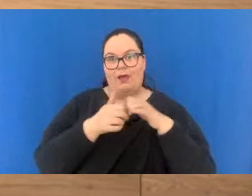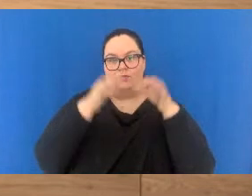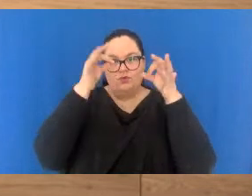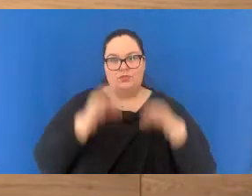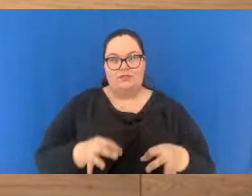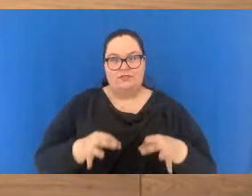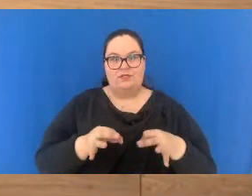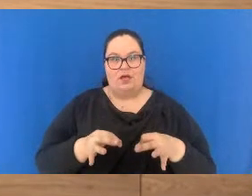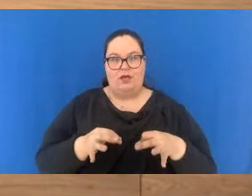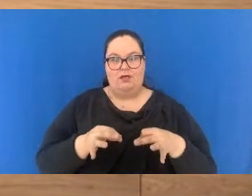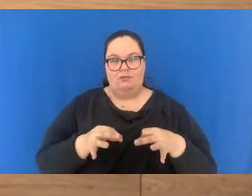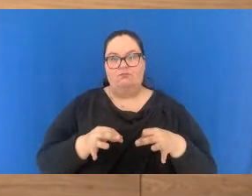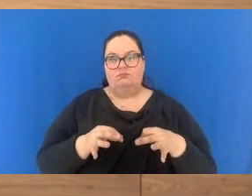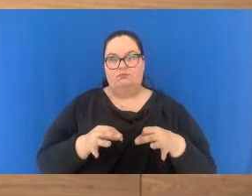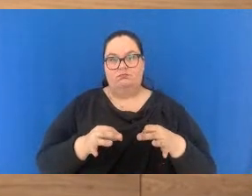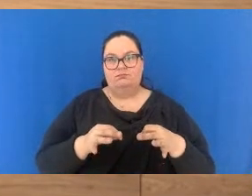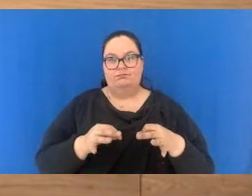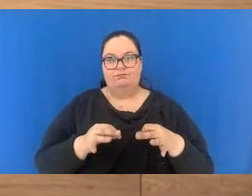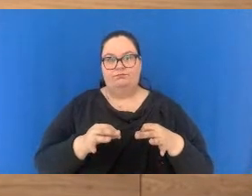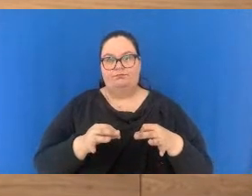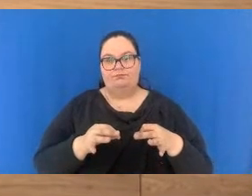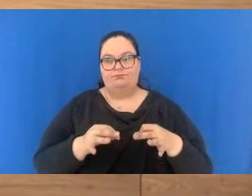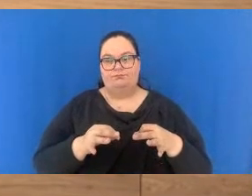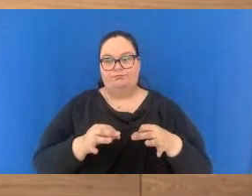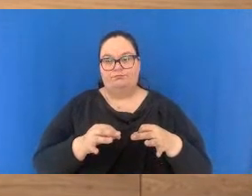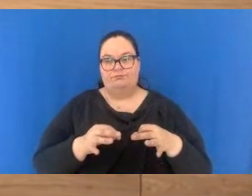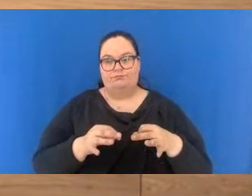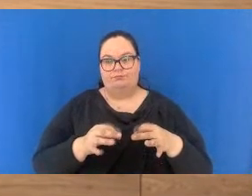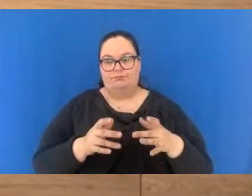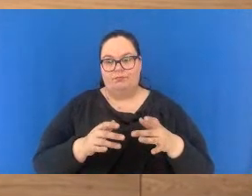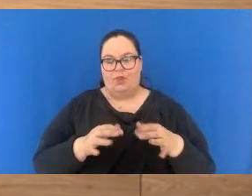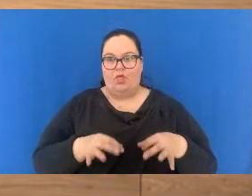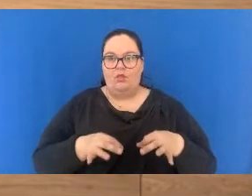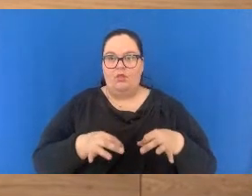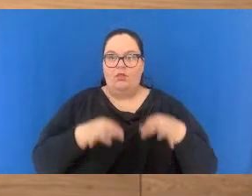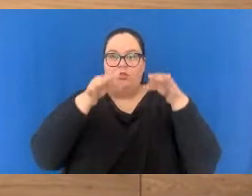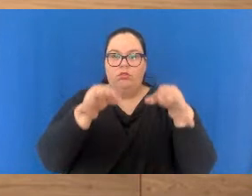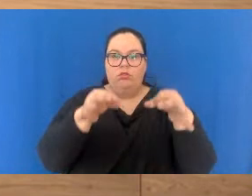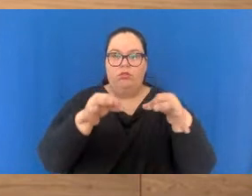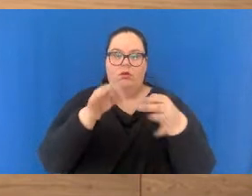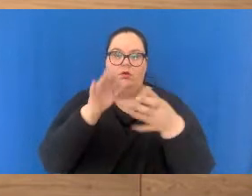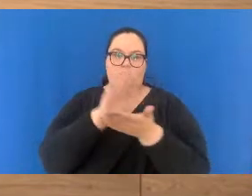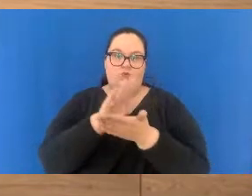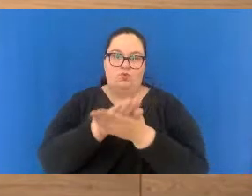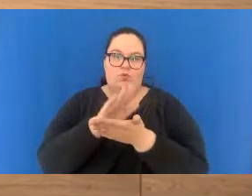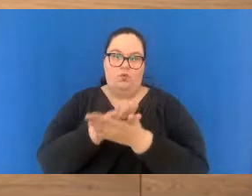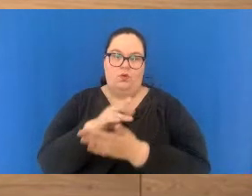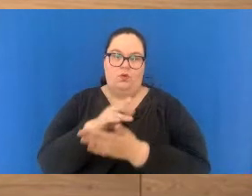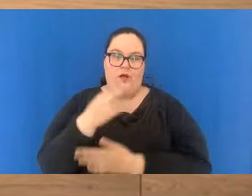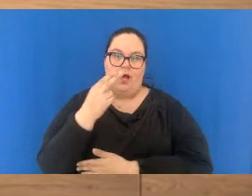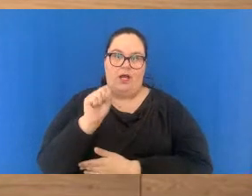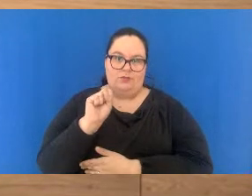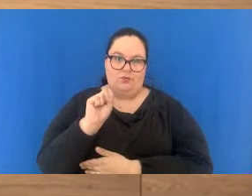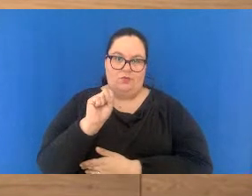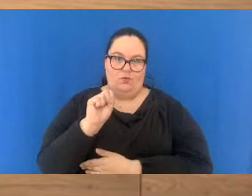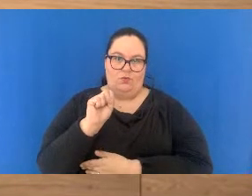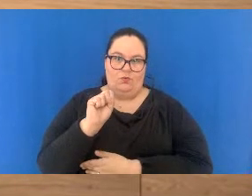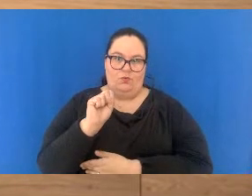for delaying full-time in-person learning for all New Brunswick, not just the lockdown area.